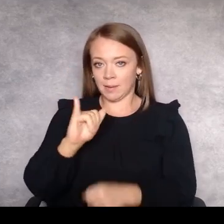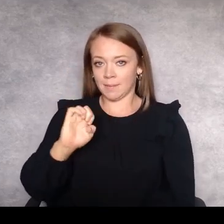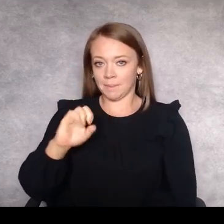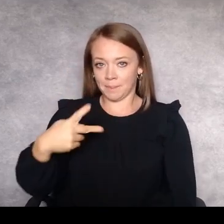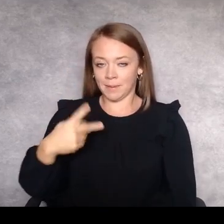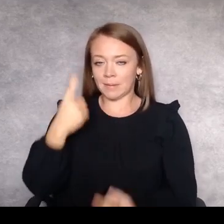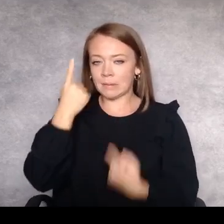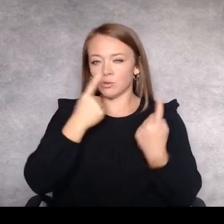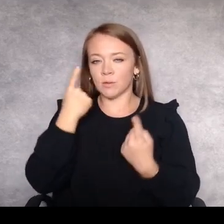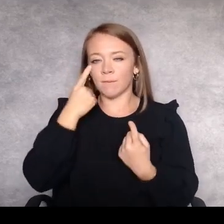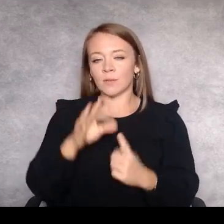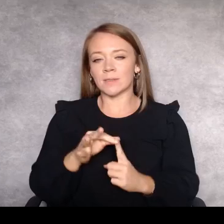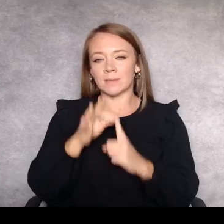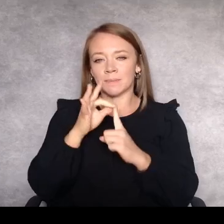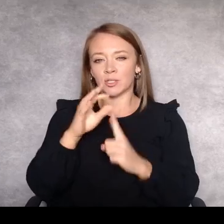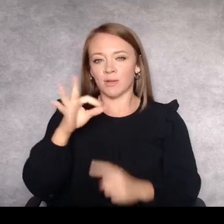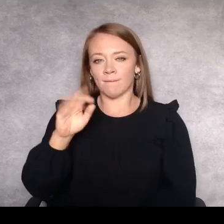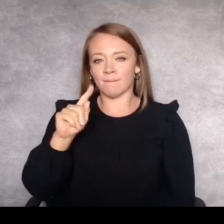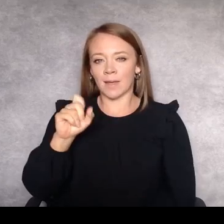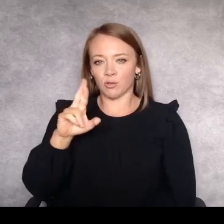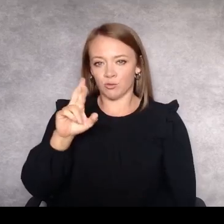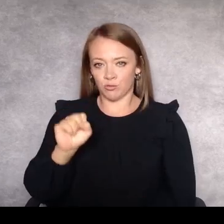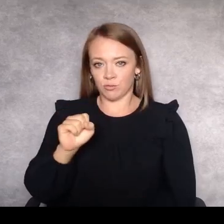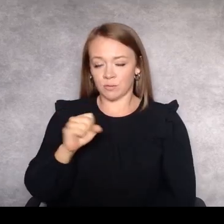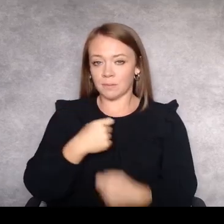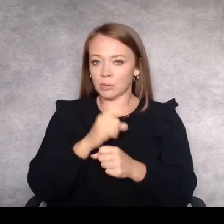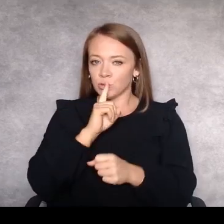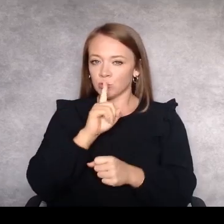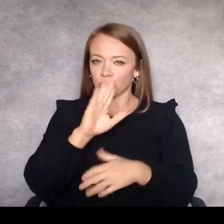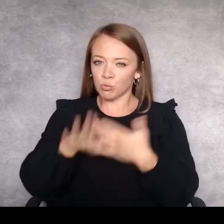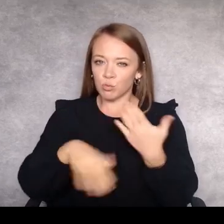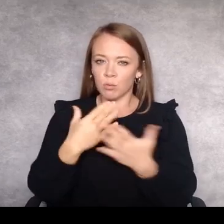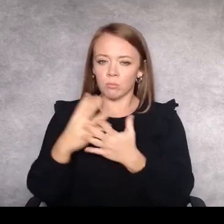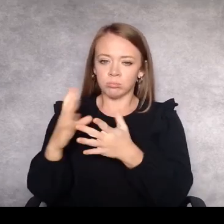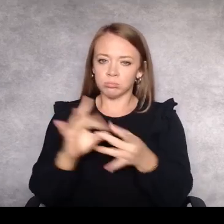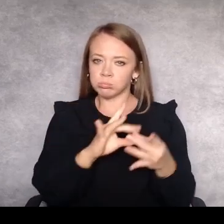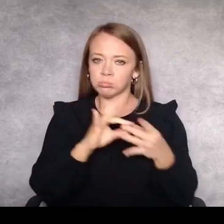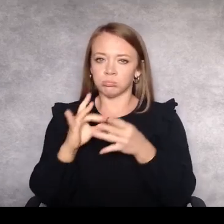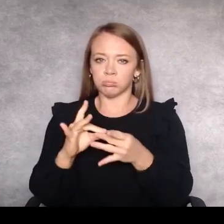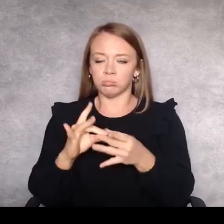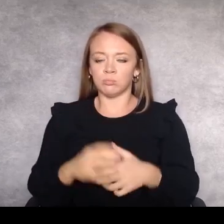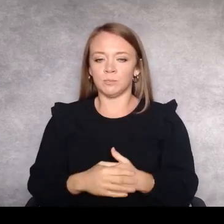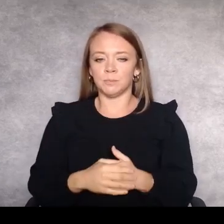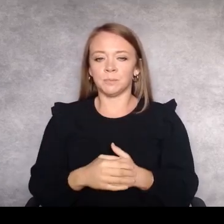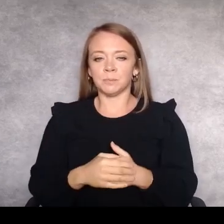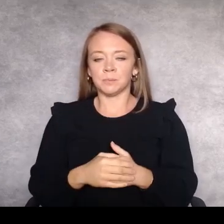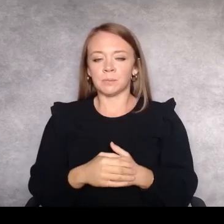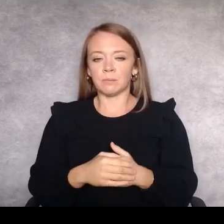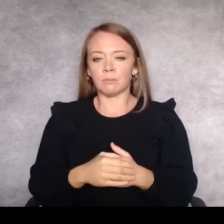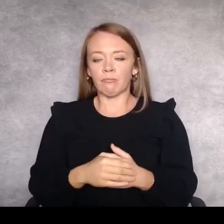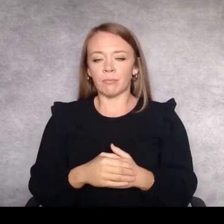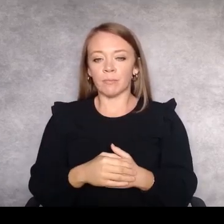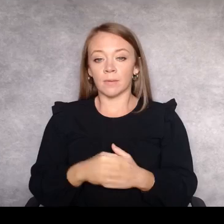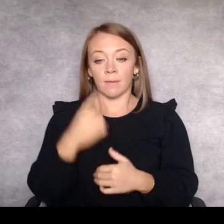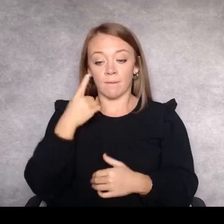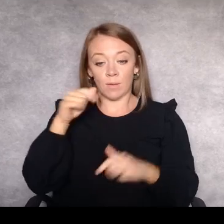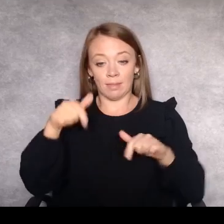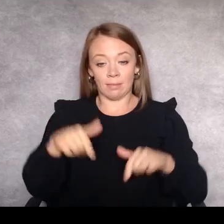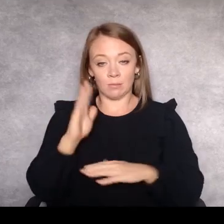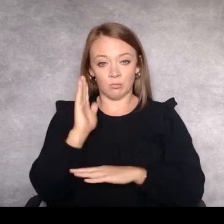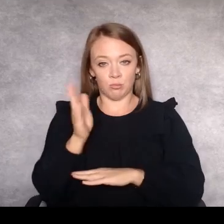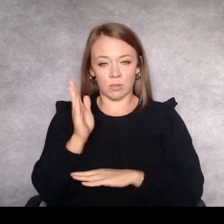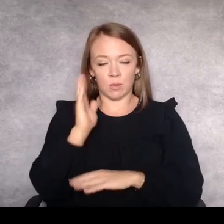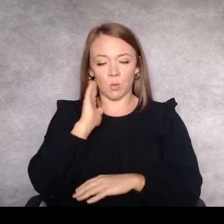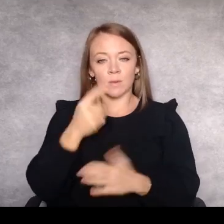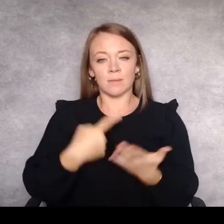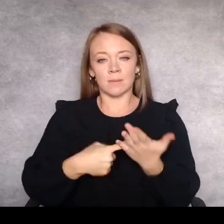IEP, Consideration of Special Factors, ensuring all pieces of the puzzle connect. In this